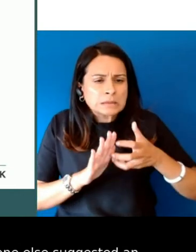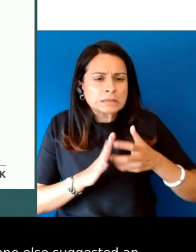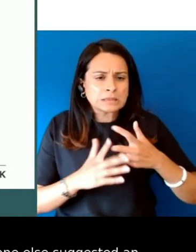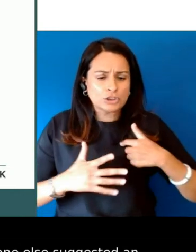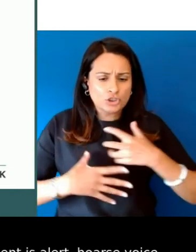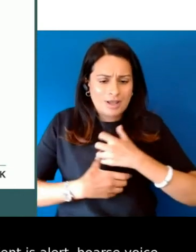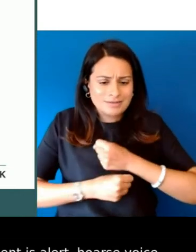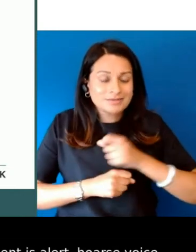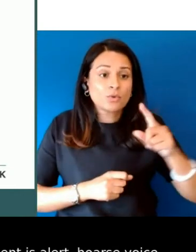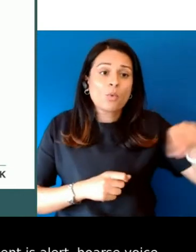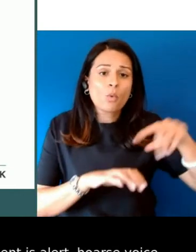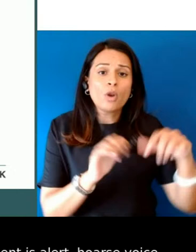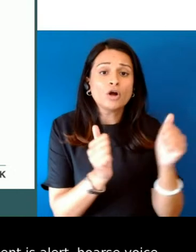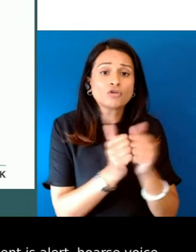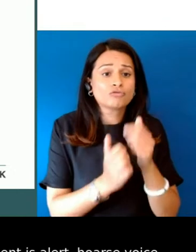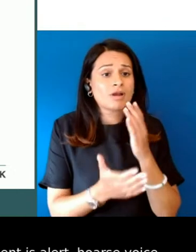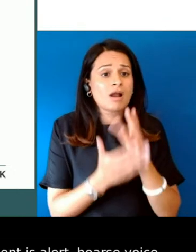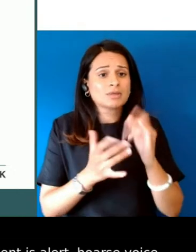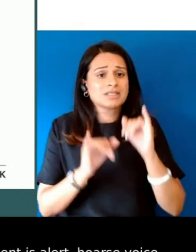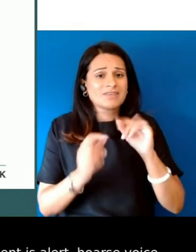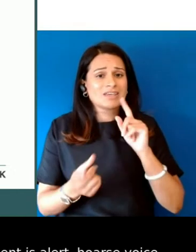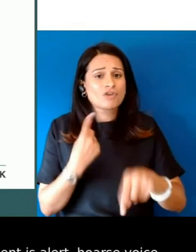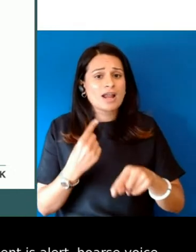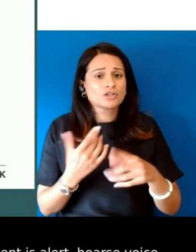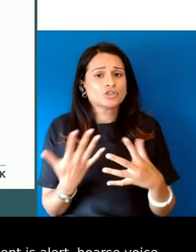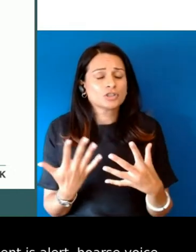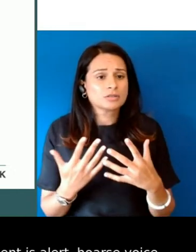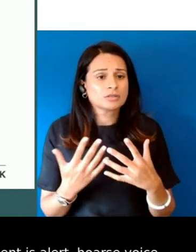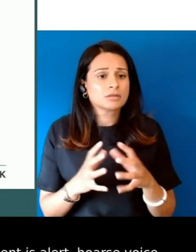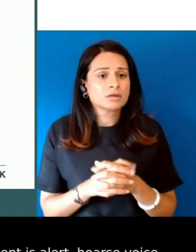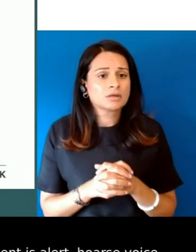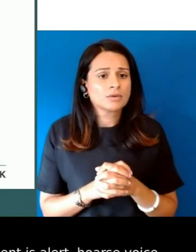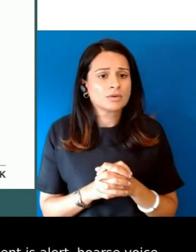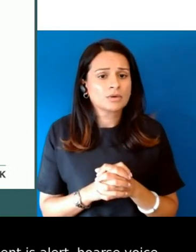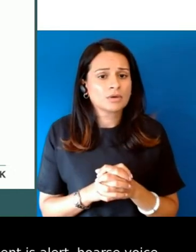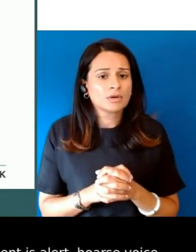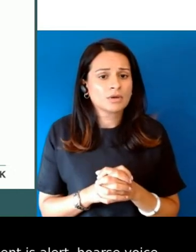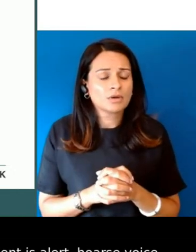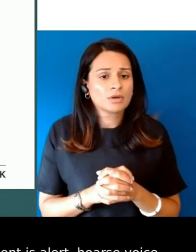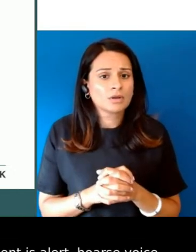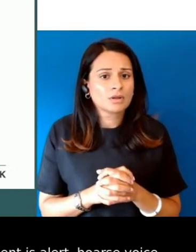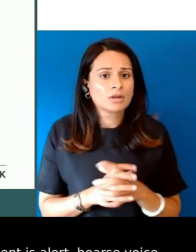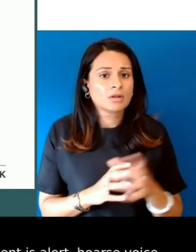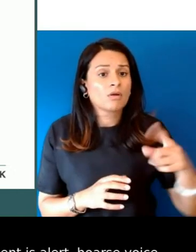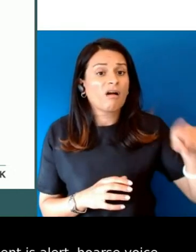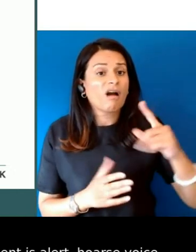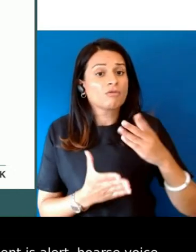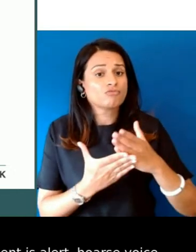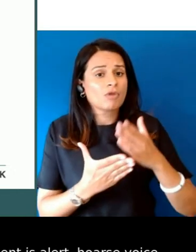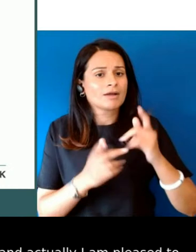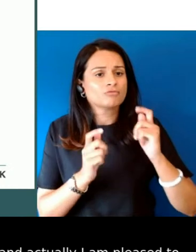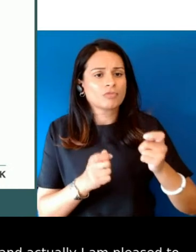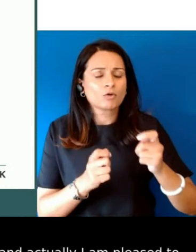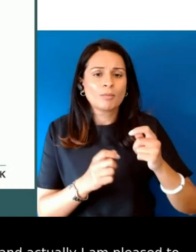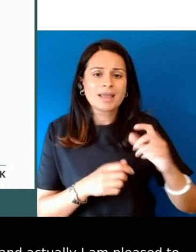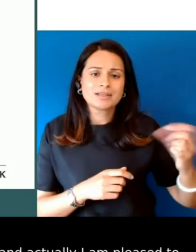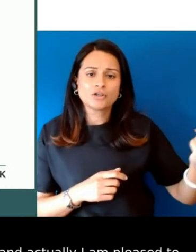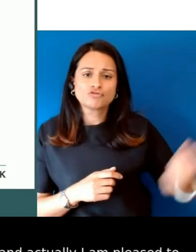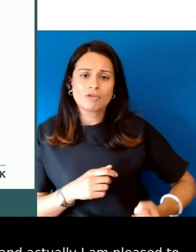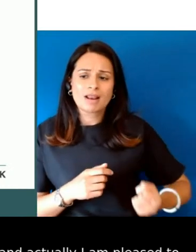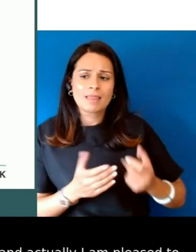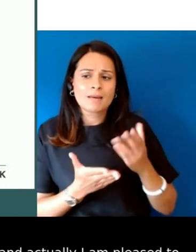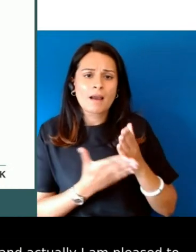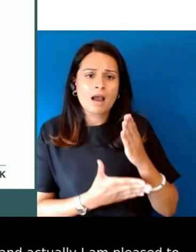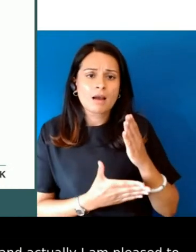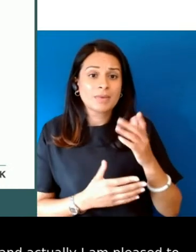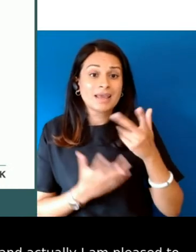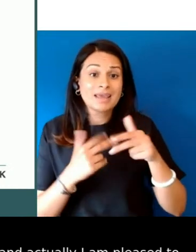with this and actually i'm pleased to see everyone suggesting a adrenaline there as well so actually this job's at school so